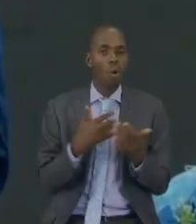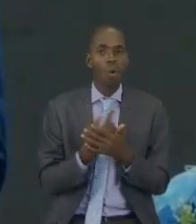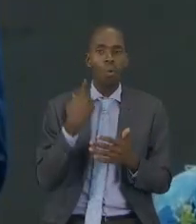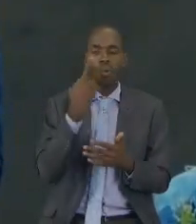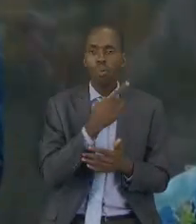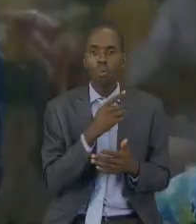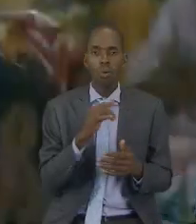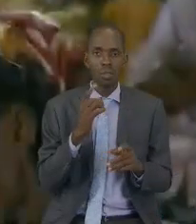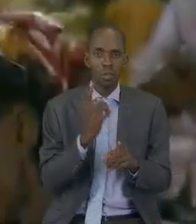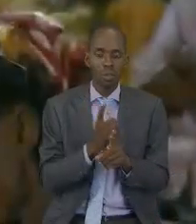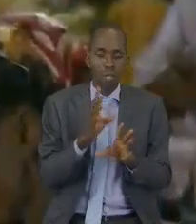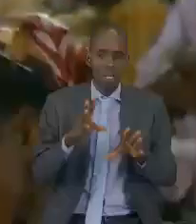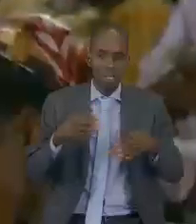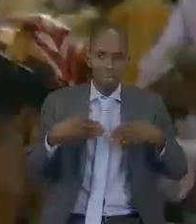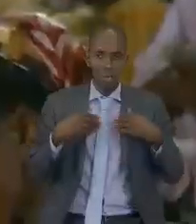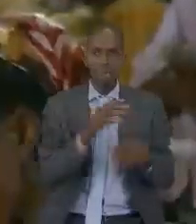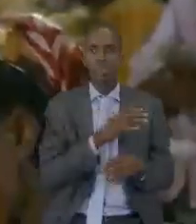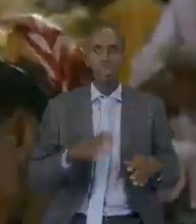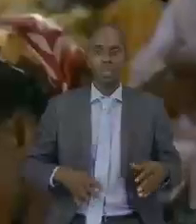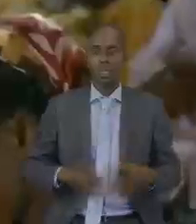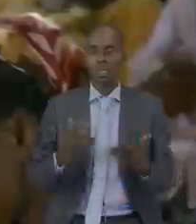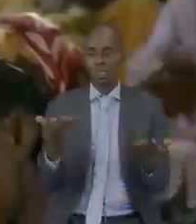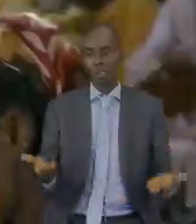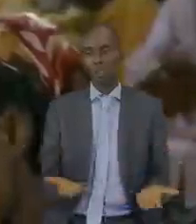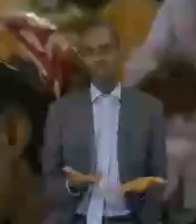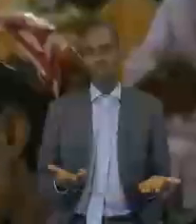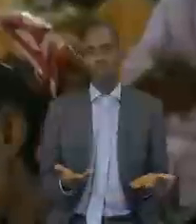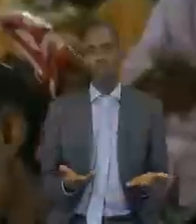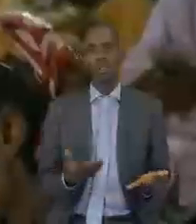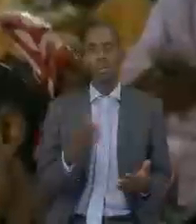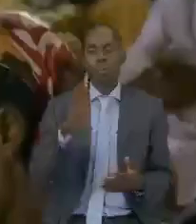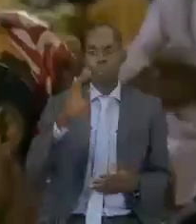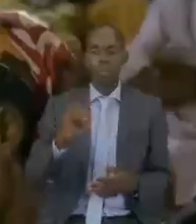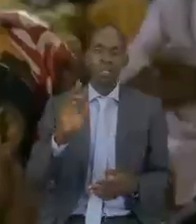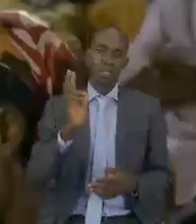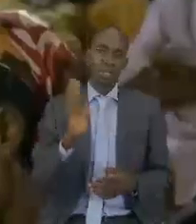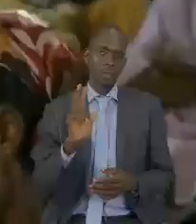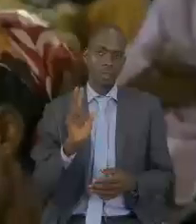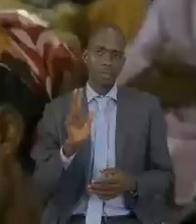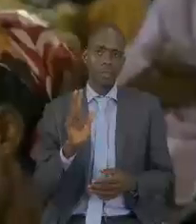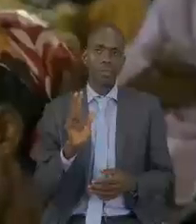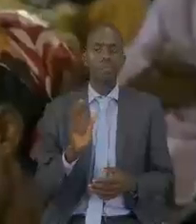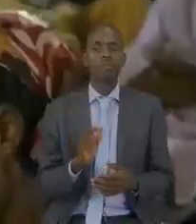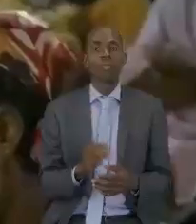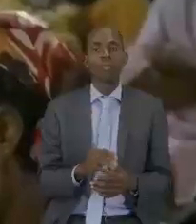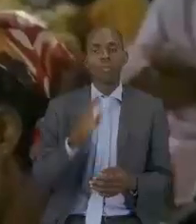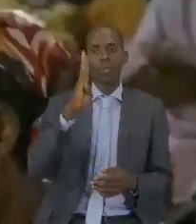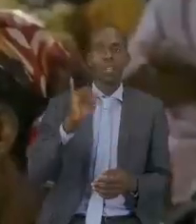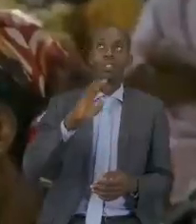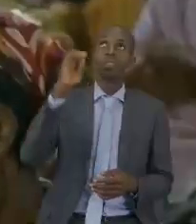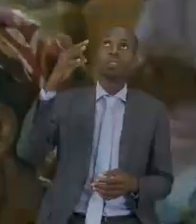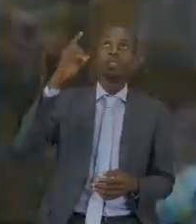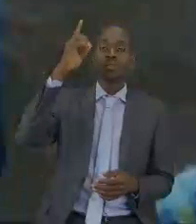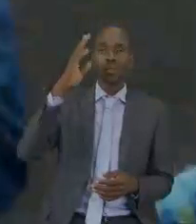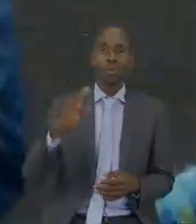now at the Alpha location. Tomorrow by 3 p.m., by God's grace, in